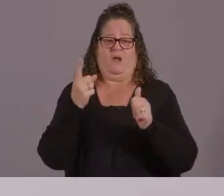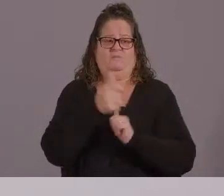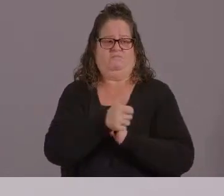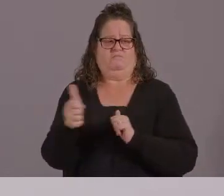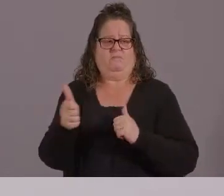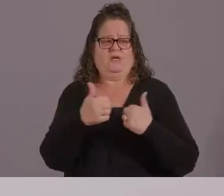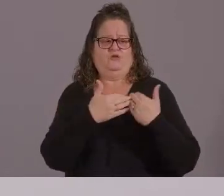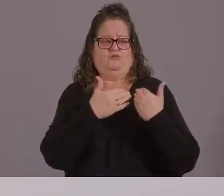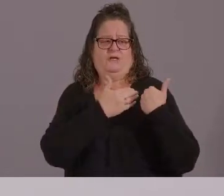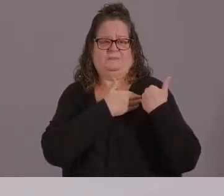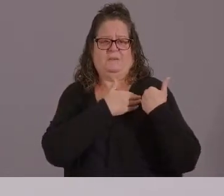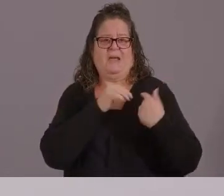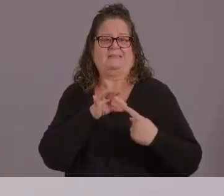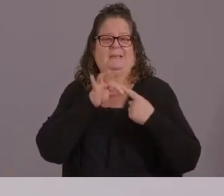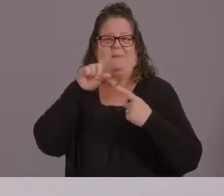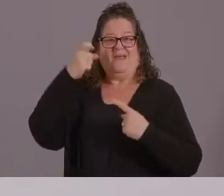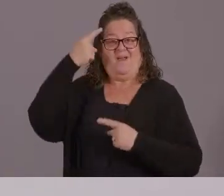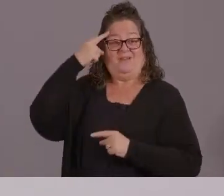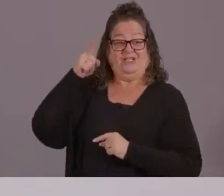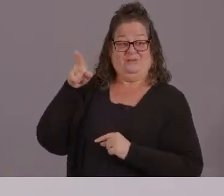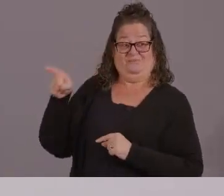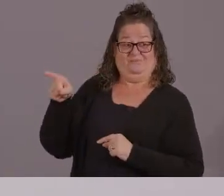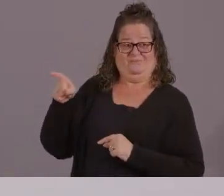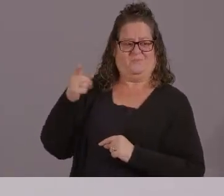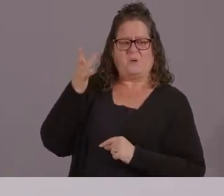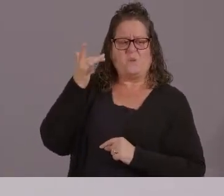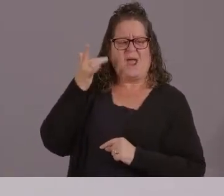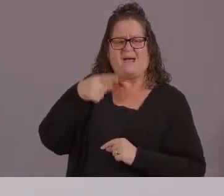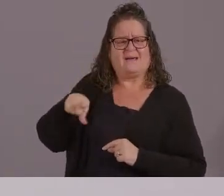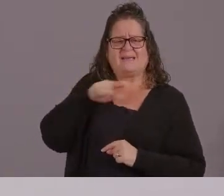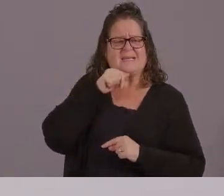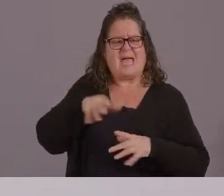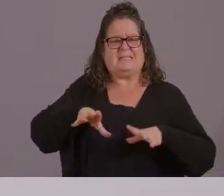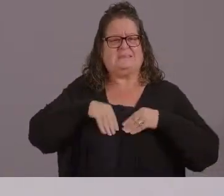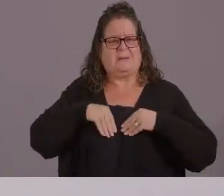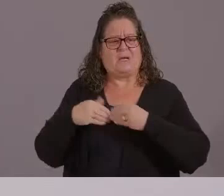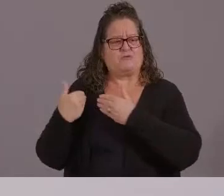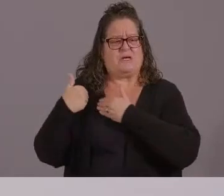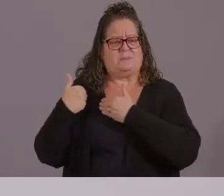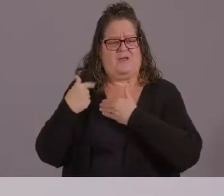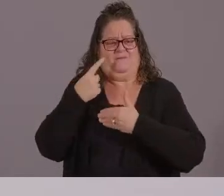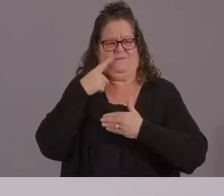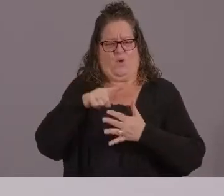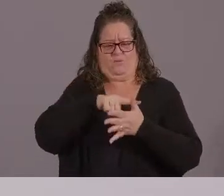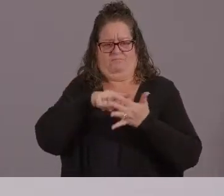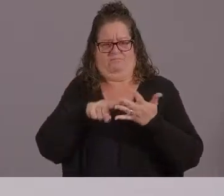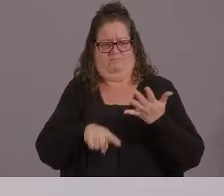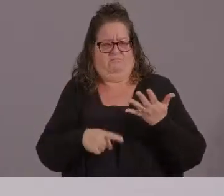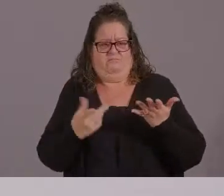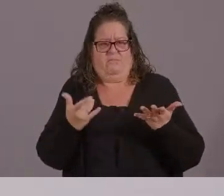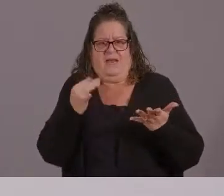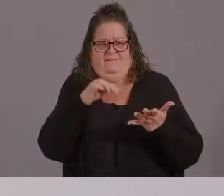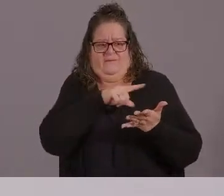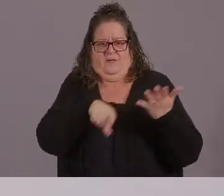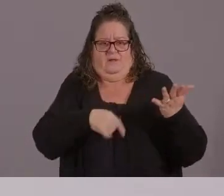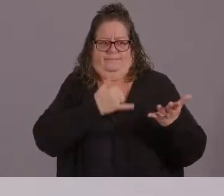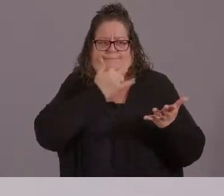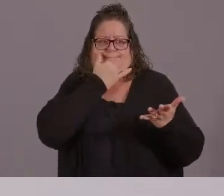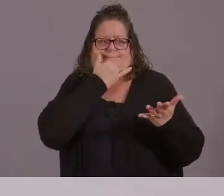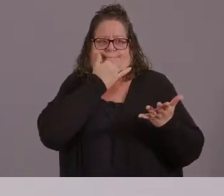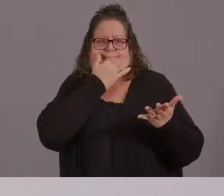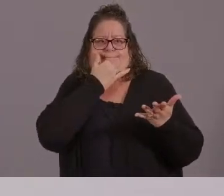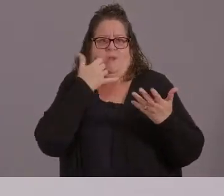Why does it feel like you guys just aren't taking responsibility for things that go wrong, and it's everybody else whose problem it is when things do?